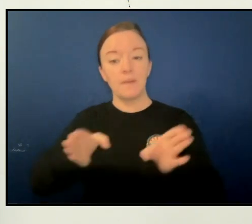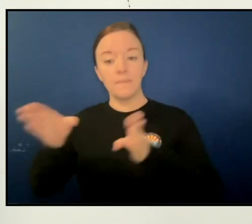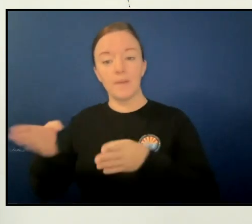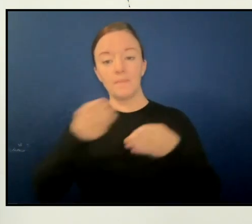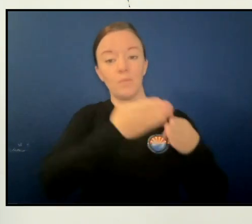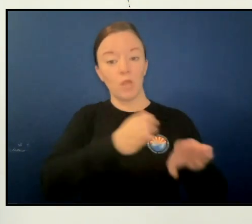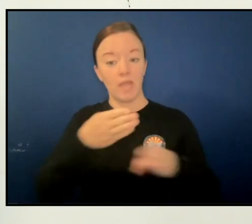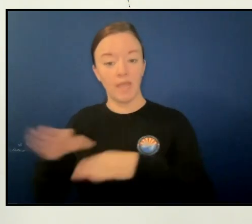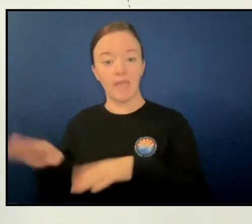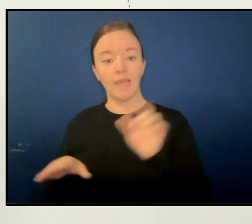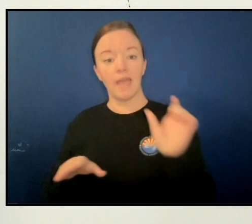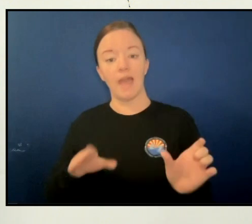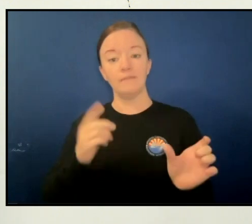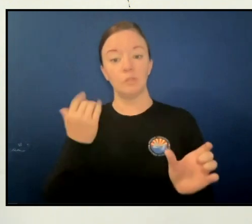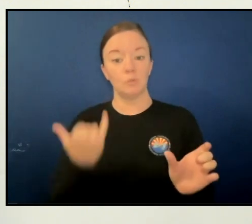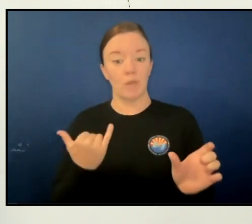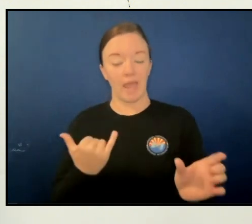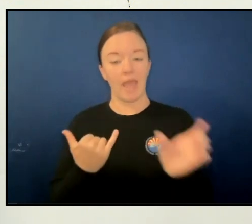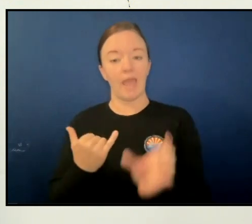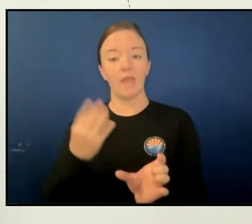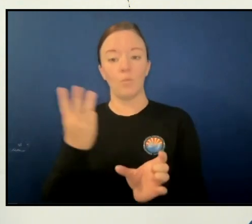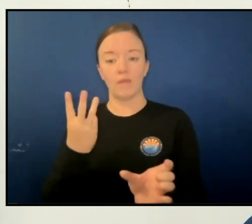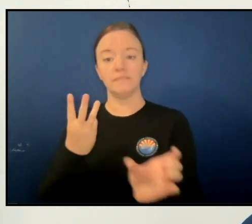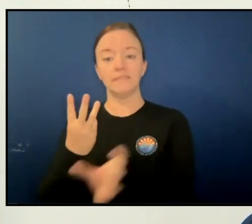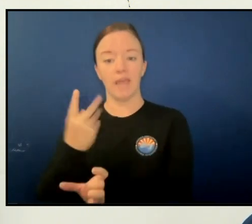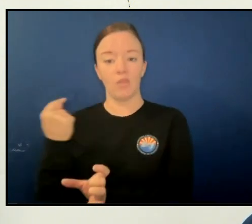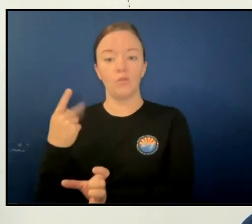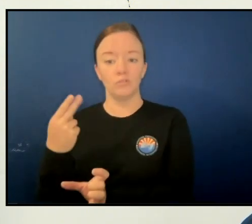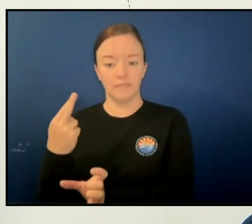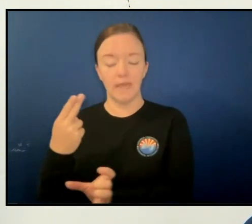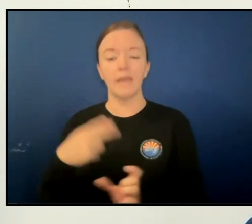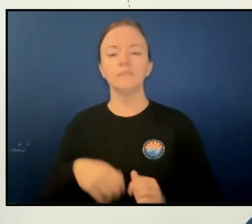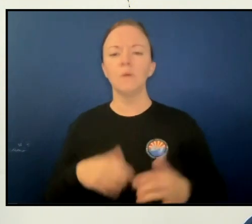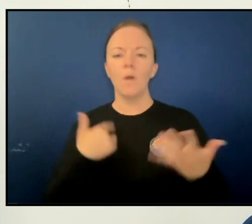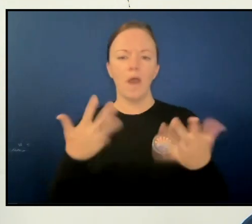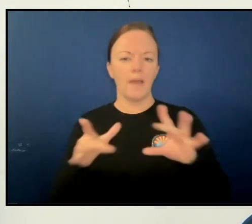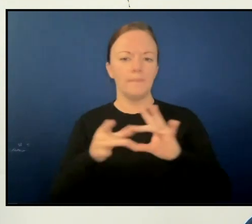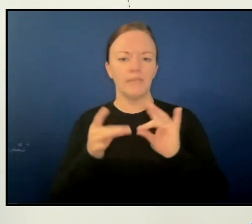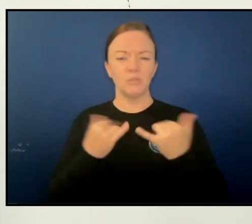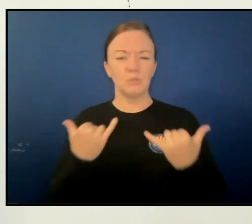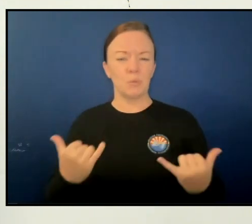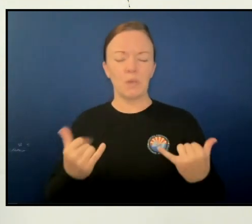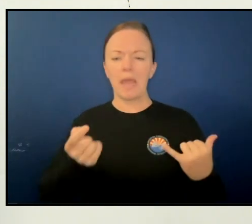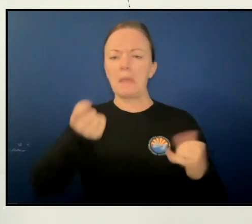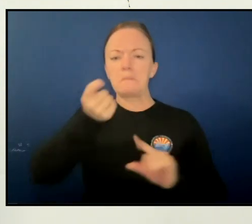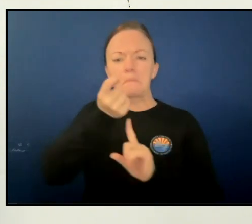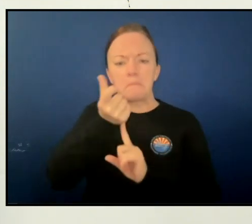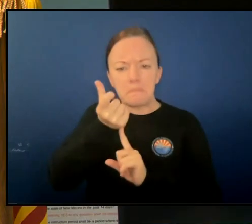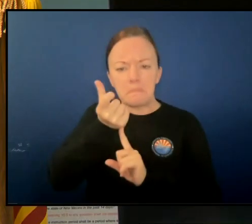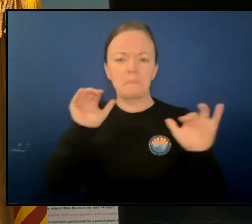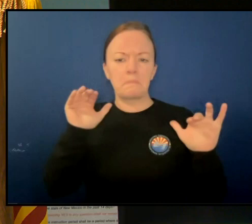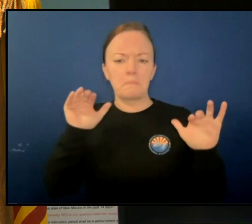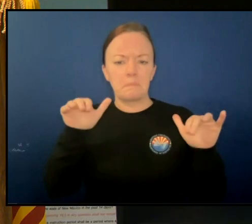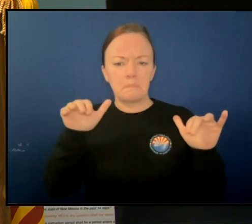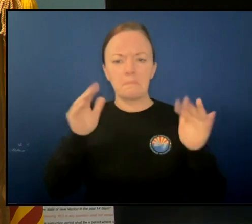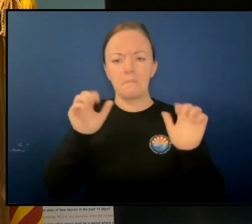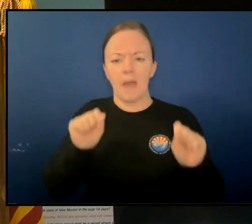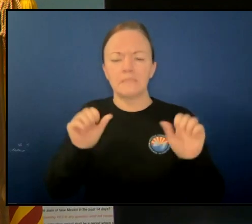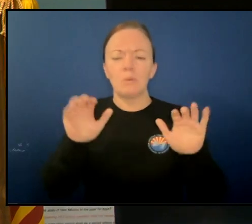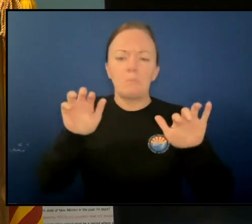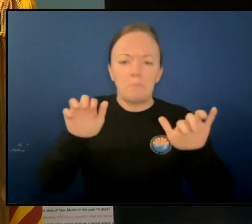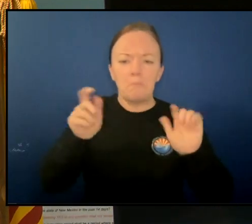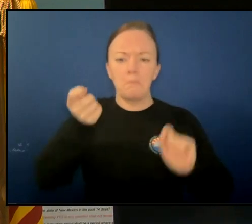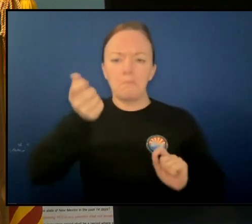today, Wednesday, and Thursday. Today, again, I mentioned very little chance for seeing measurable precipitation over the fire with those storms that